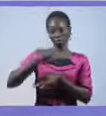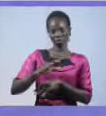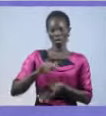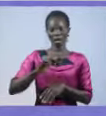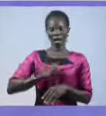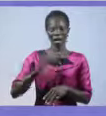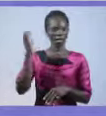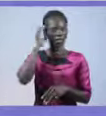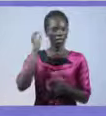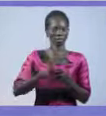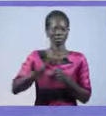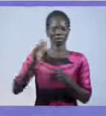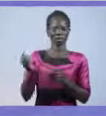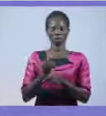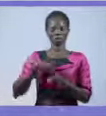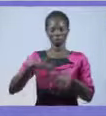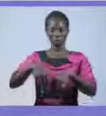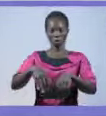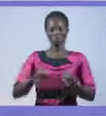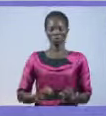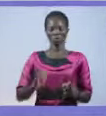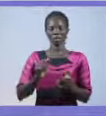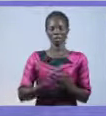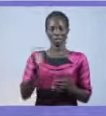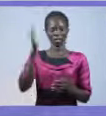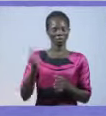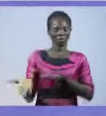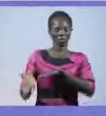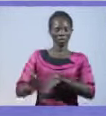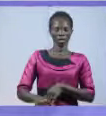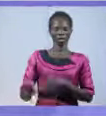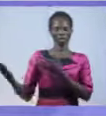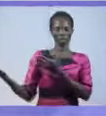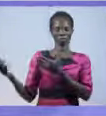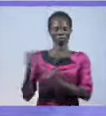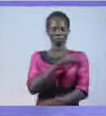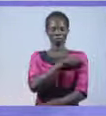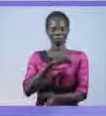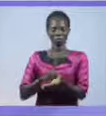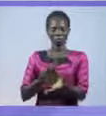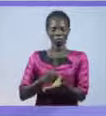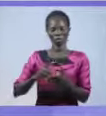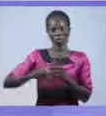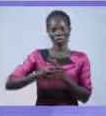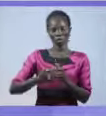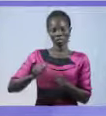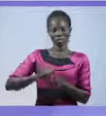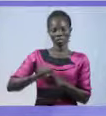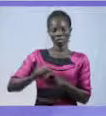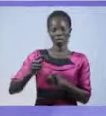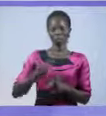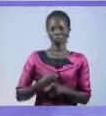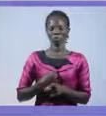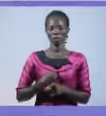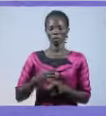After, I hear say they carry me go moshuare. For the auditor they say I never die. Na yi doctors then begin treating me.